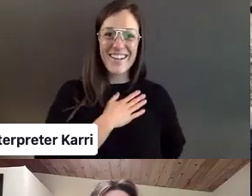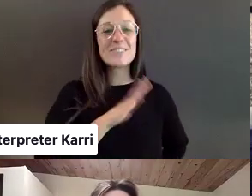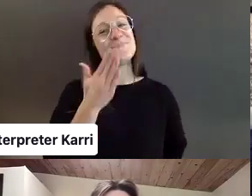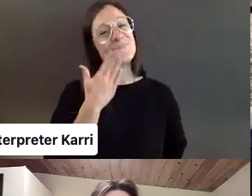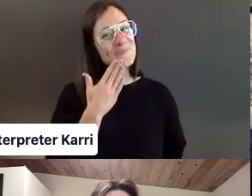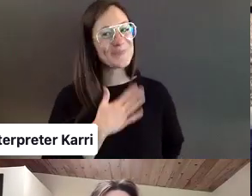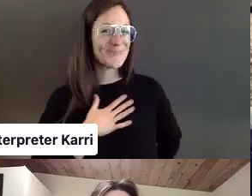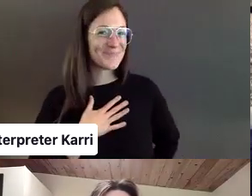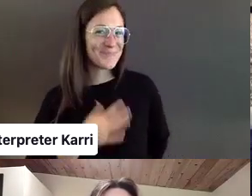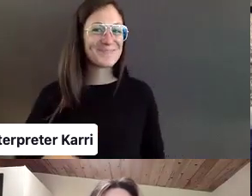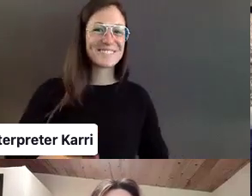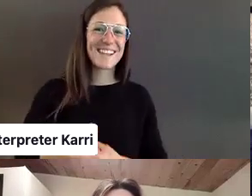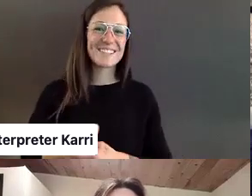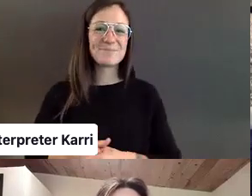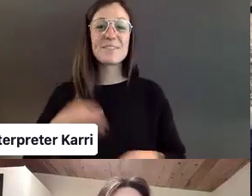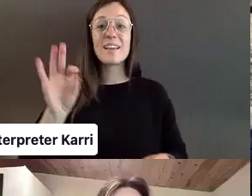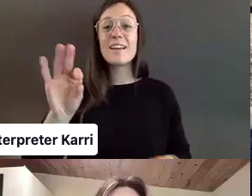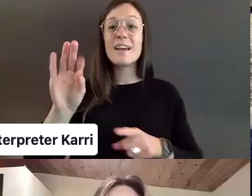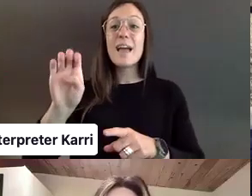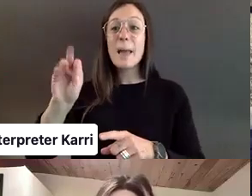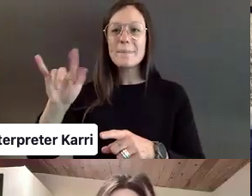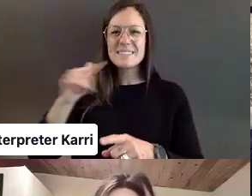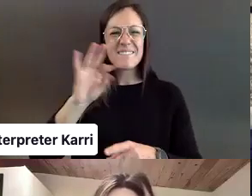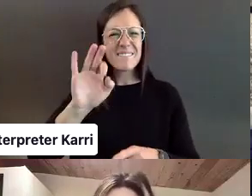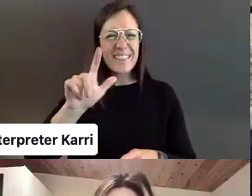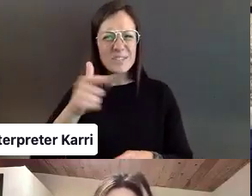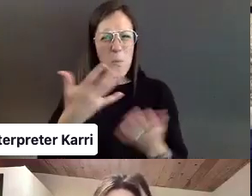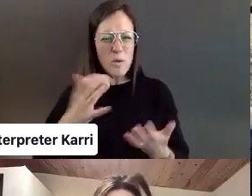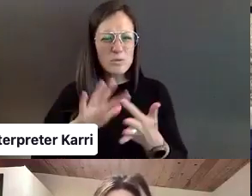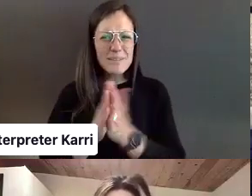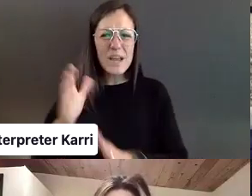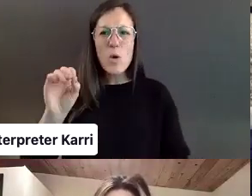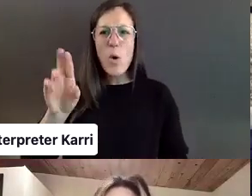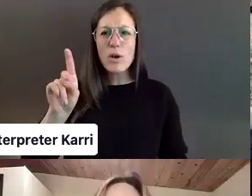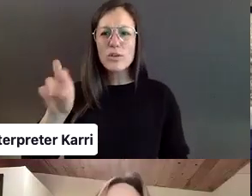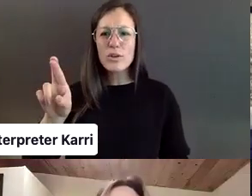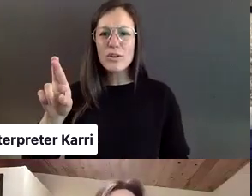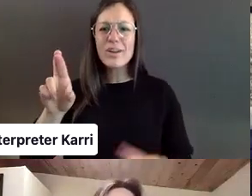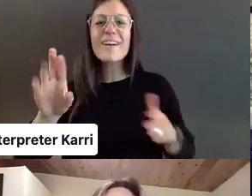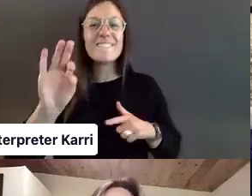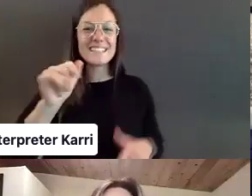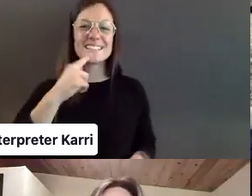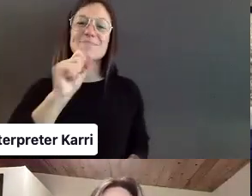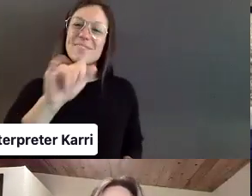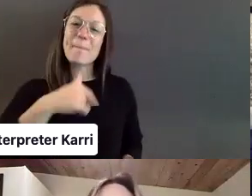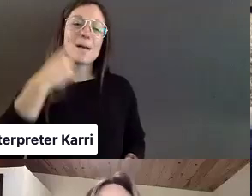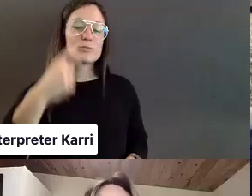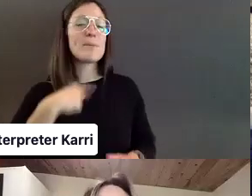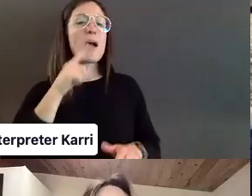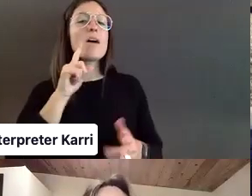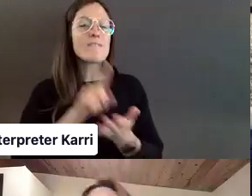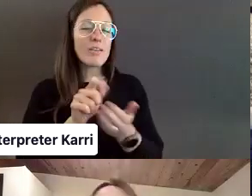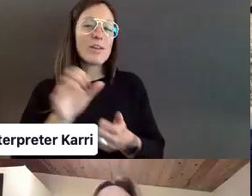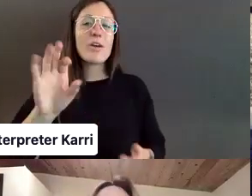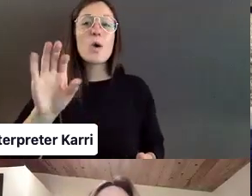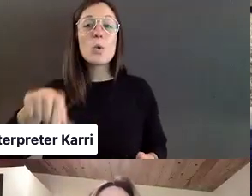you. Felicia, you said you want to be a coroner? That's my dream. I had a crush on Quincy as a child. So my